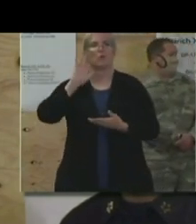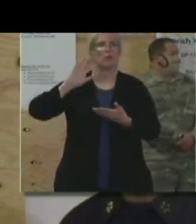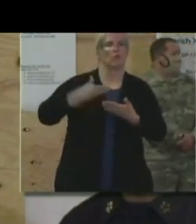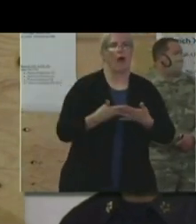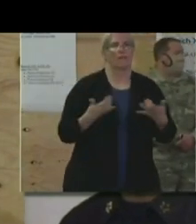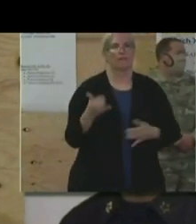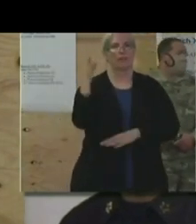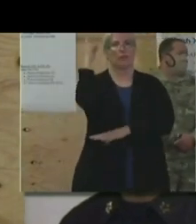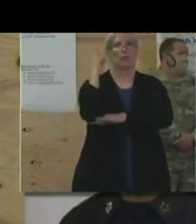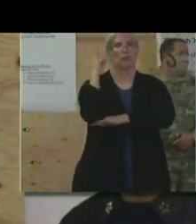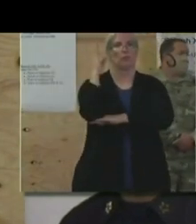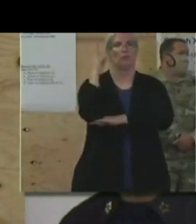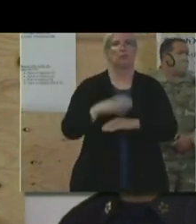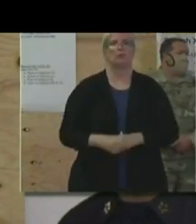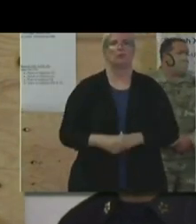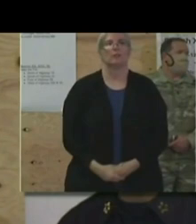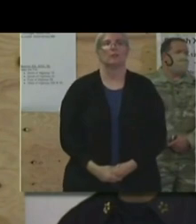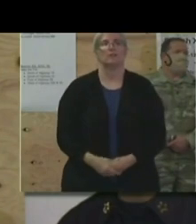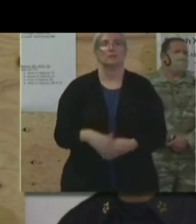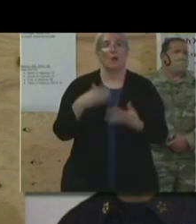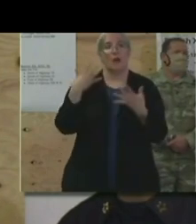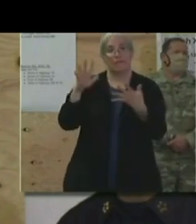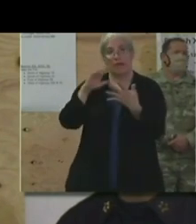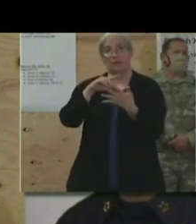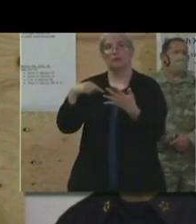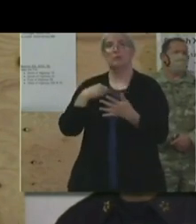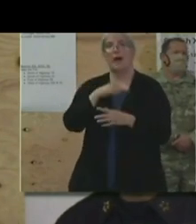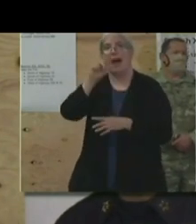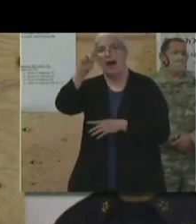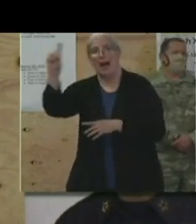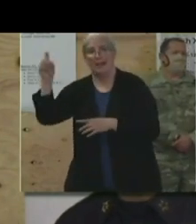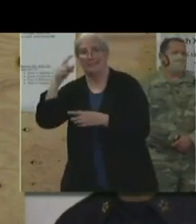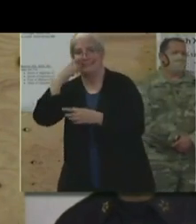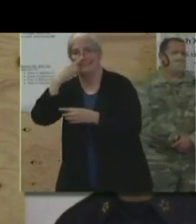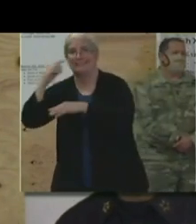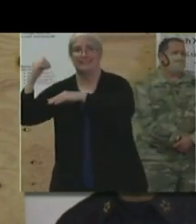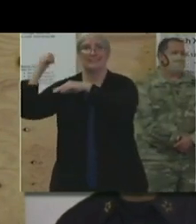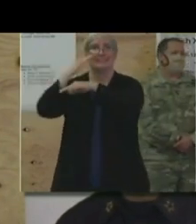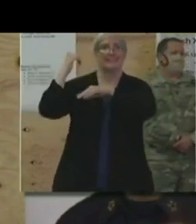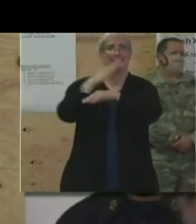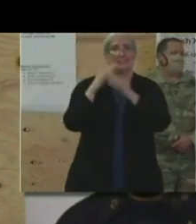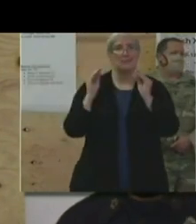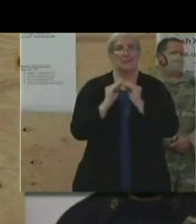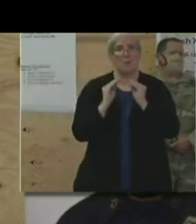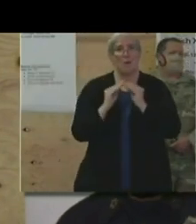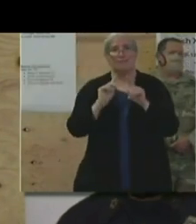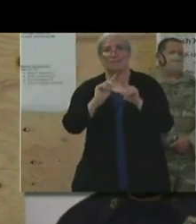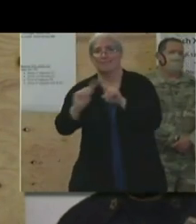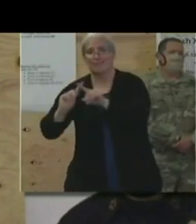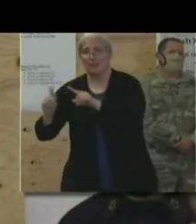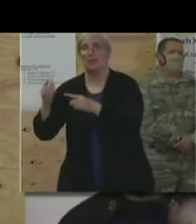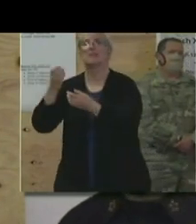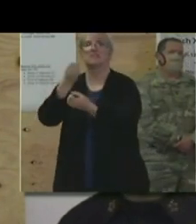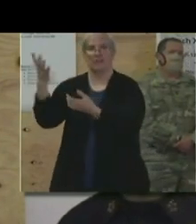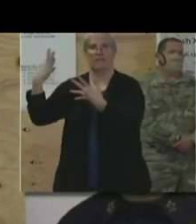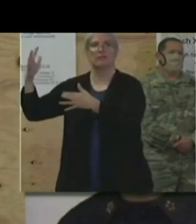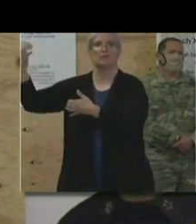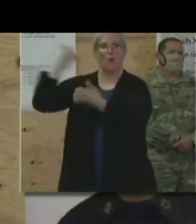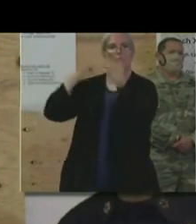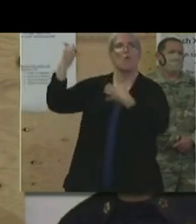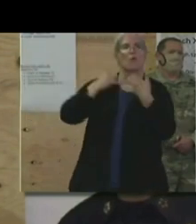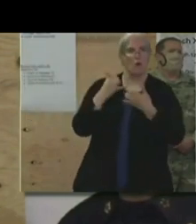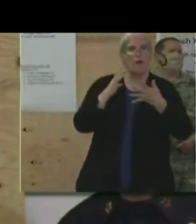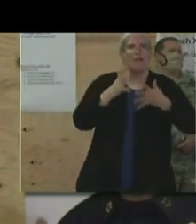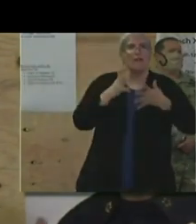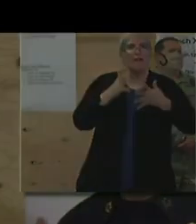have additional requests out in over half a dozen states, calls in directly by me, and not one governor has not